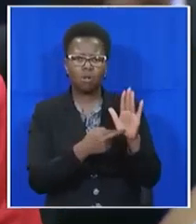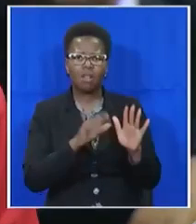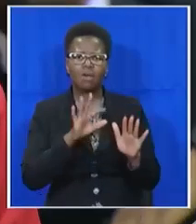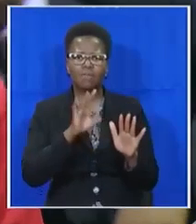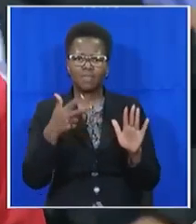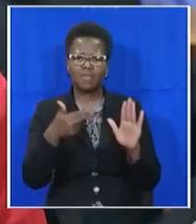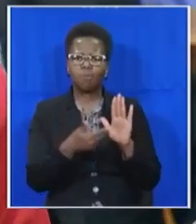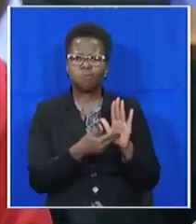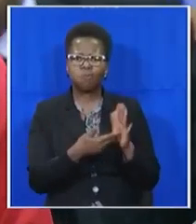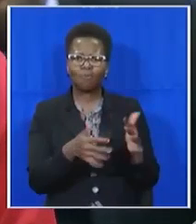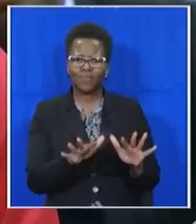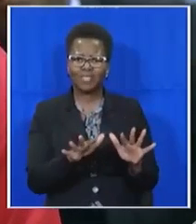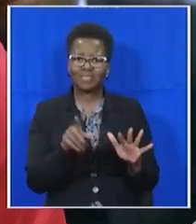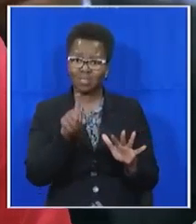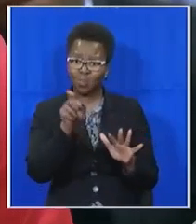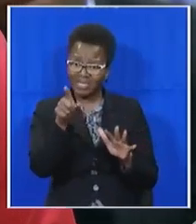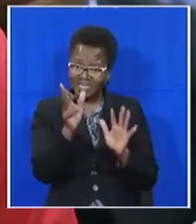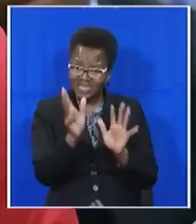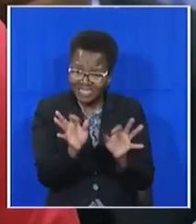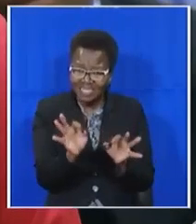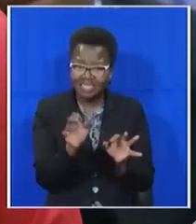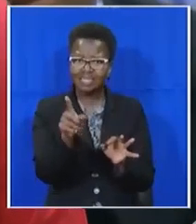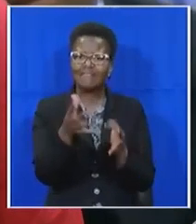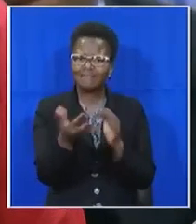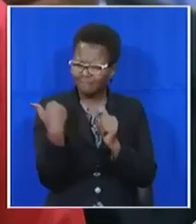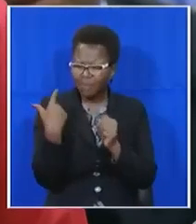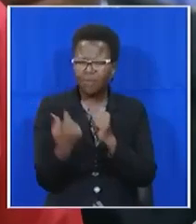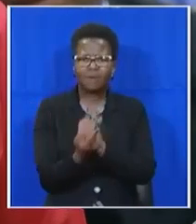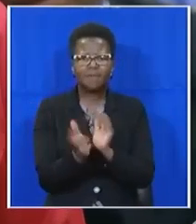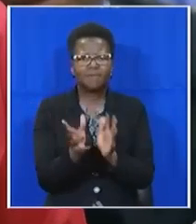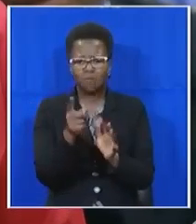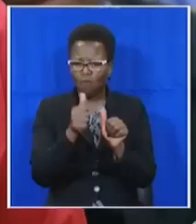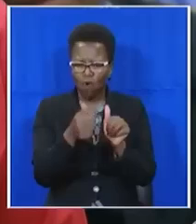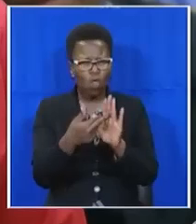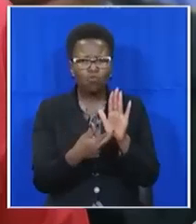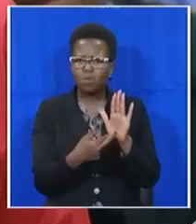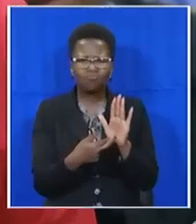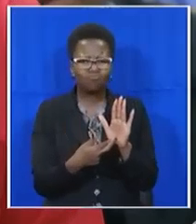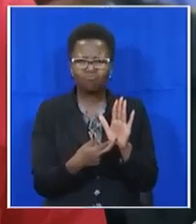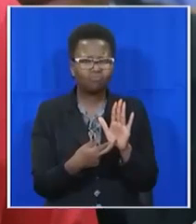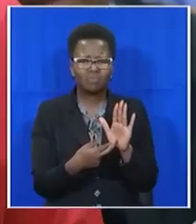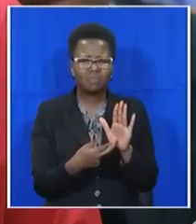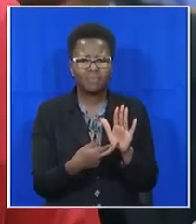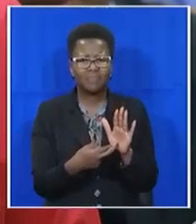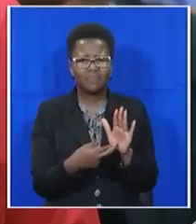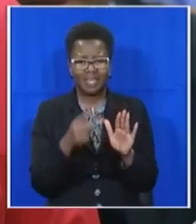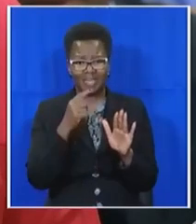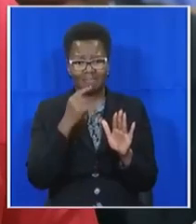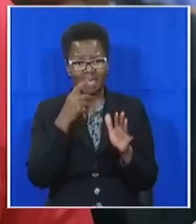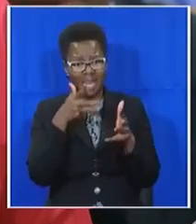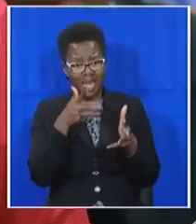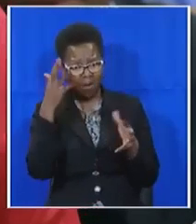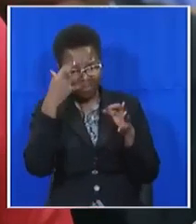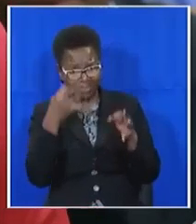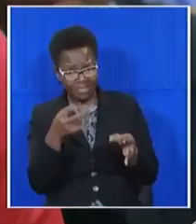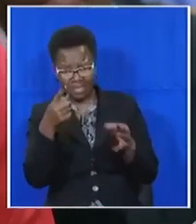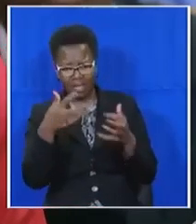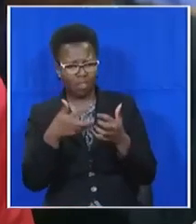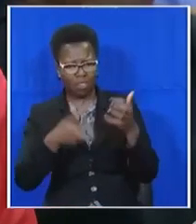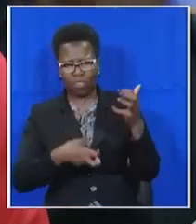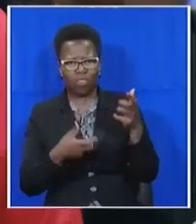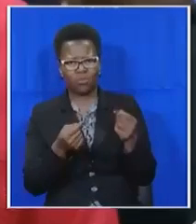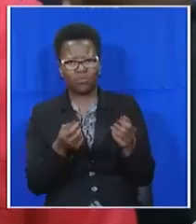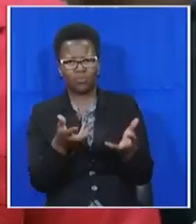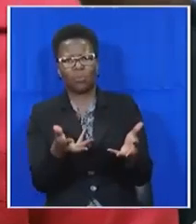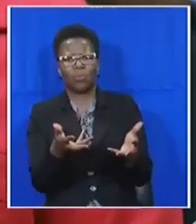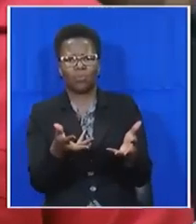that. We dealt with that question on many occasions, and you're not following the rules. Honorable member. So it's inappropriate of you to handle the manner,